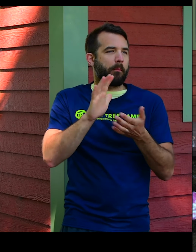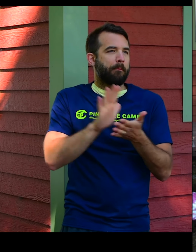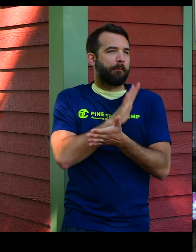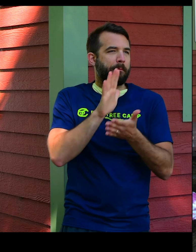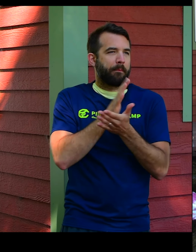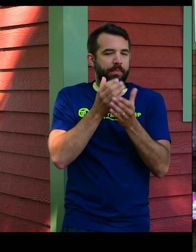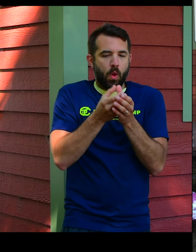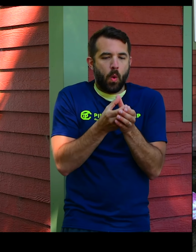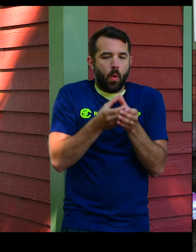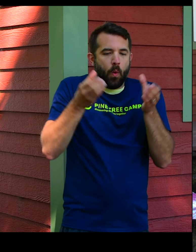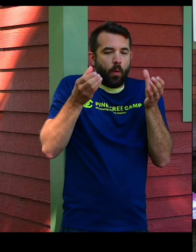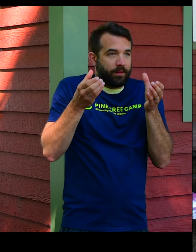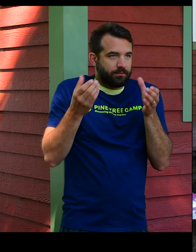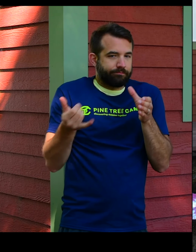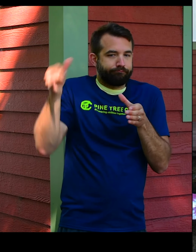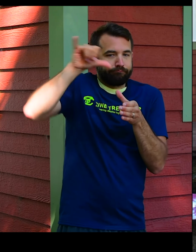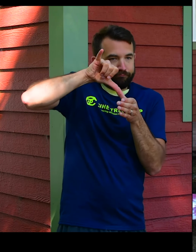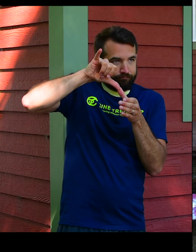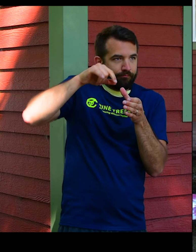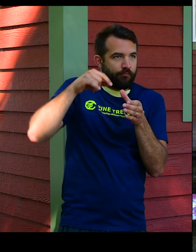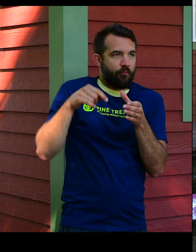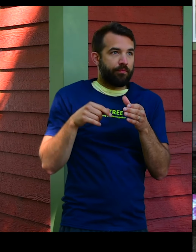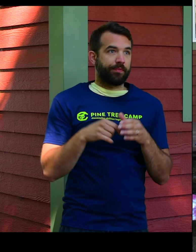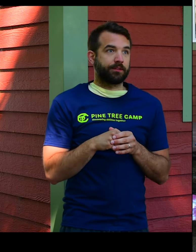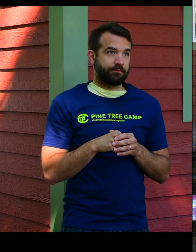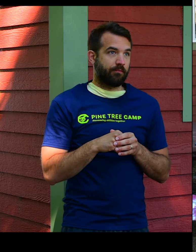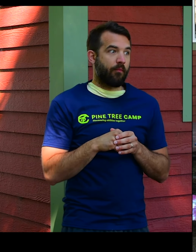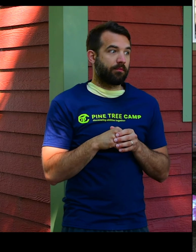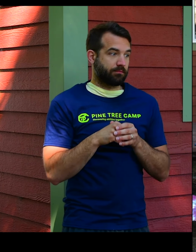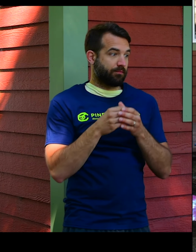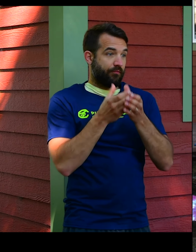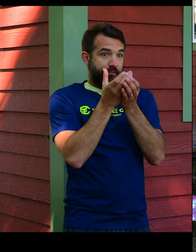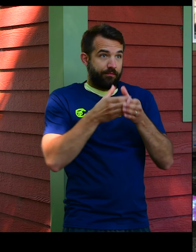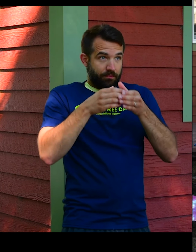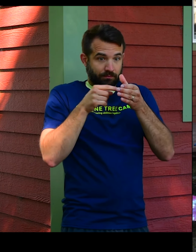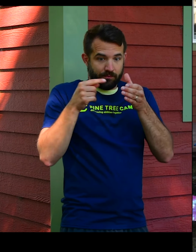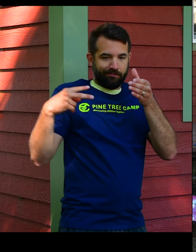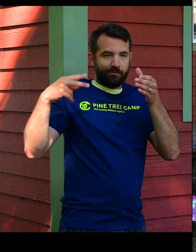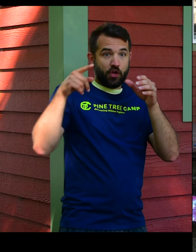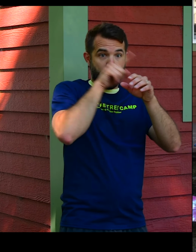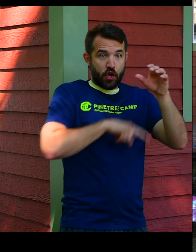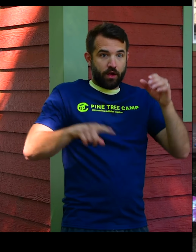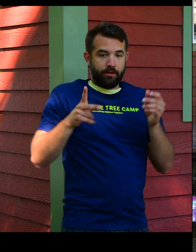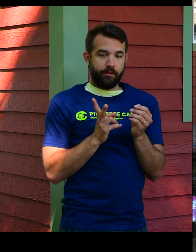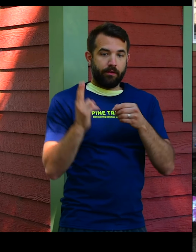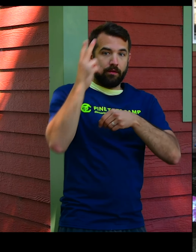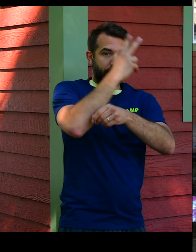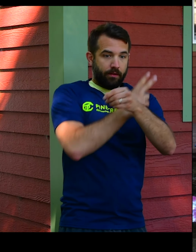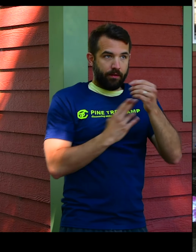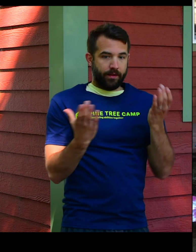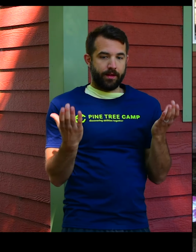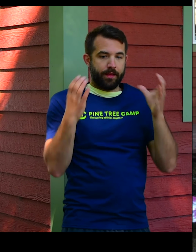created. I cut a circle and folded it, and then I cut the bottom. I'm going to place it in the